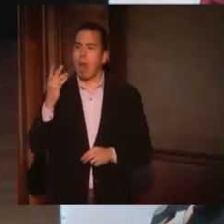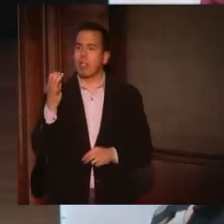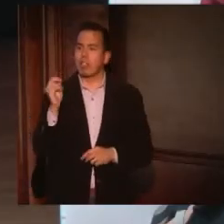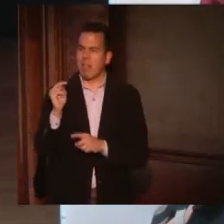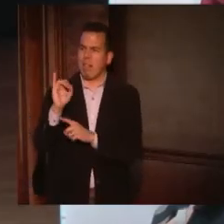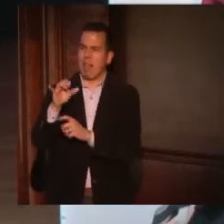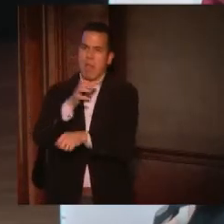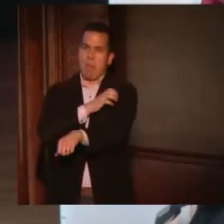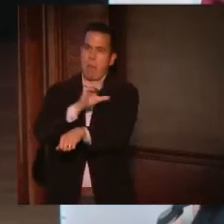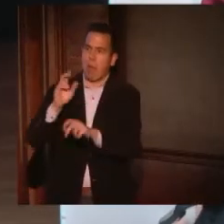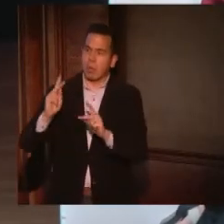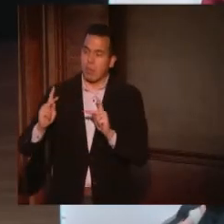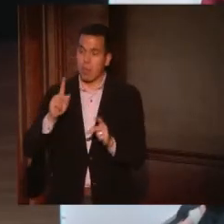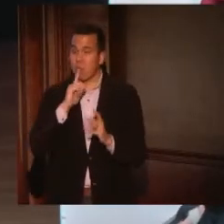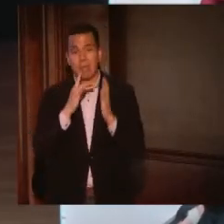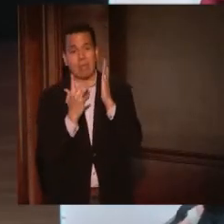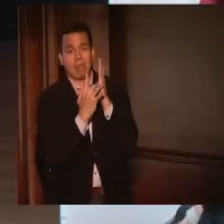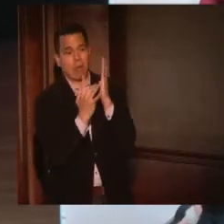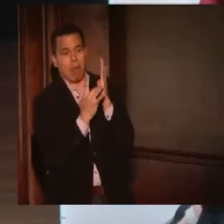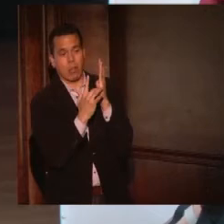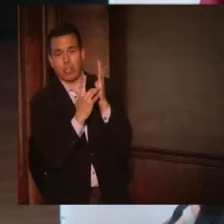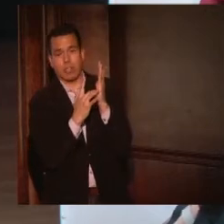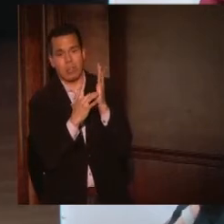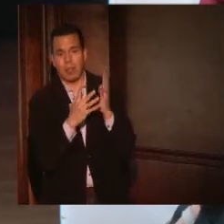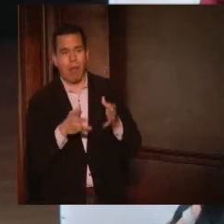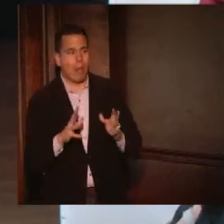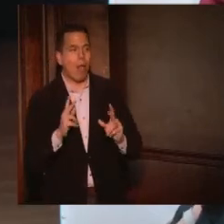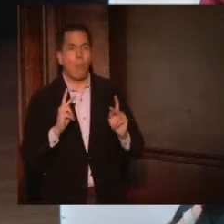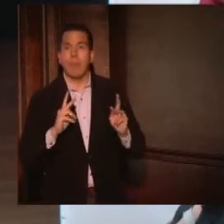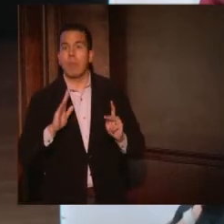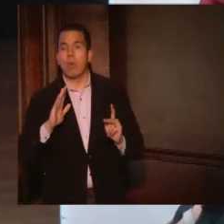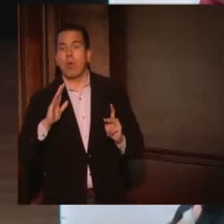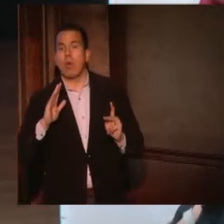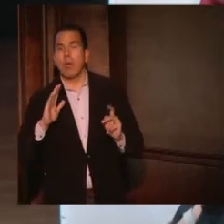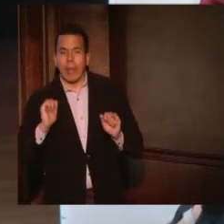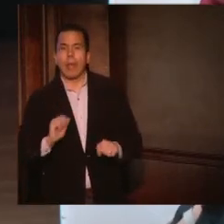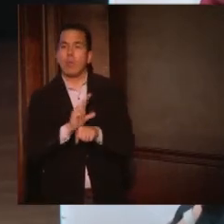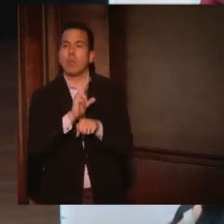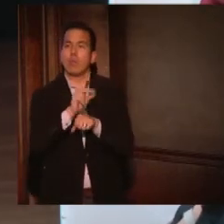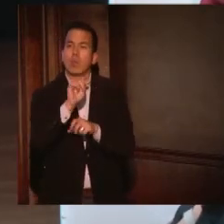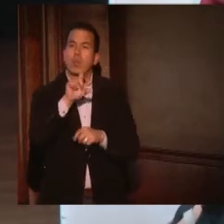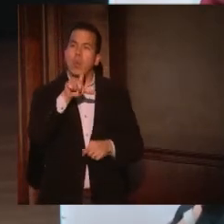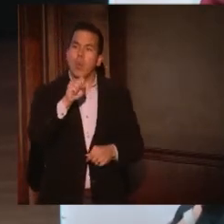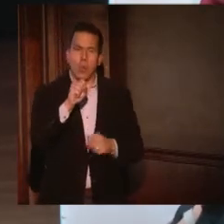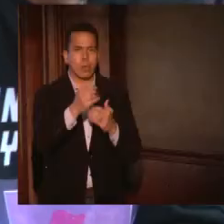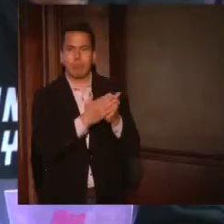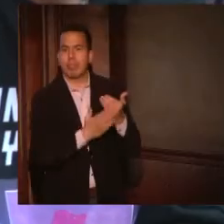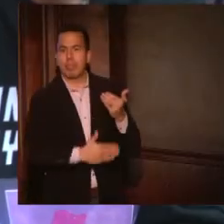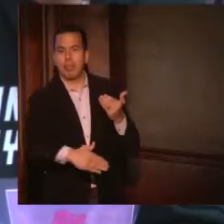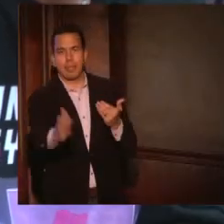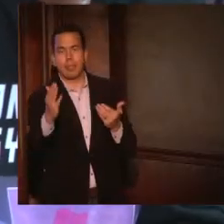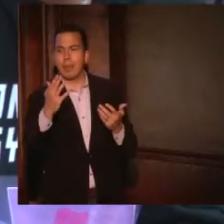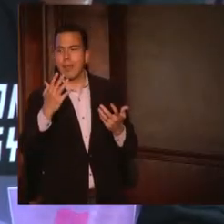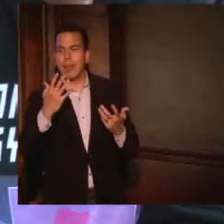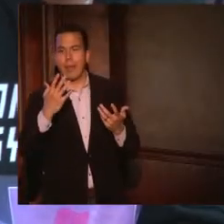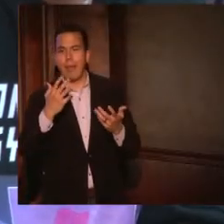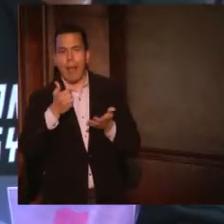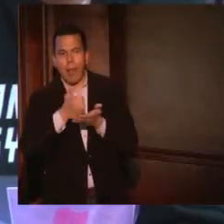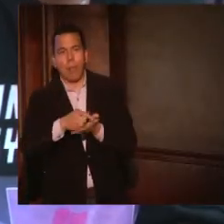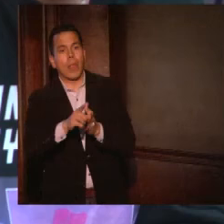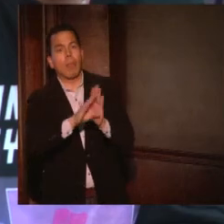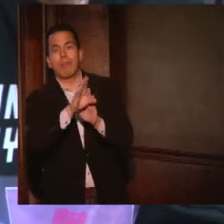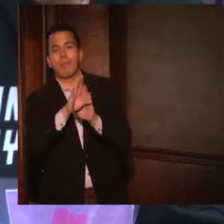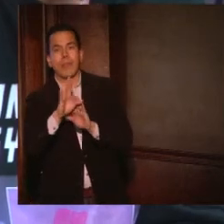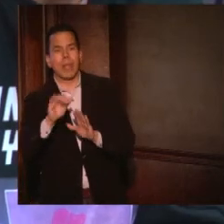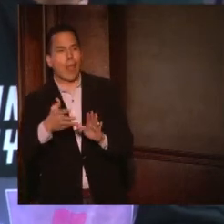empowering people. Technology is about putting the tools into people's hands and then kind of disintermediating so that they can run their